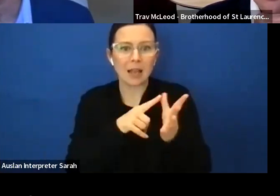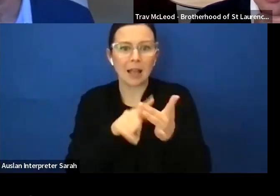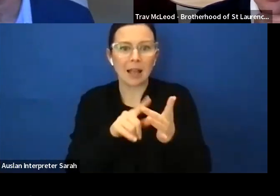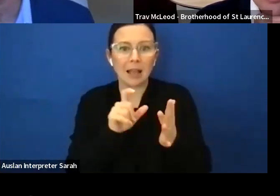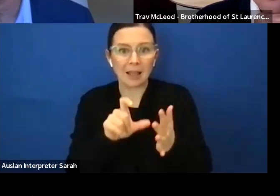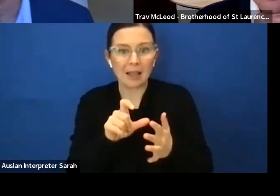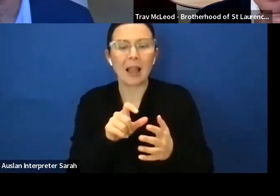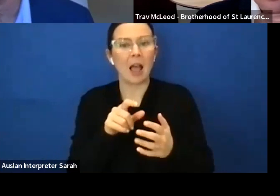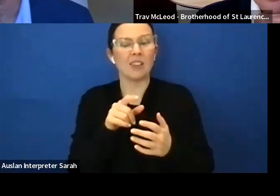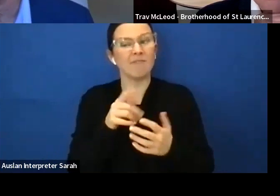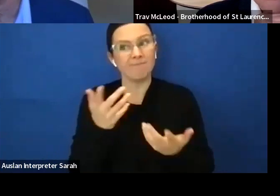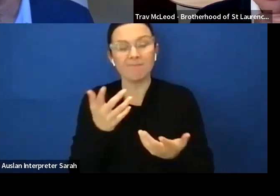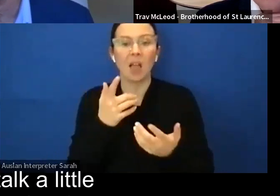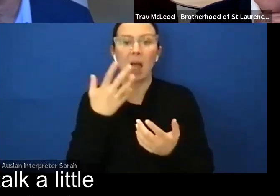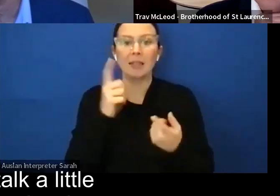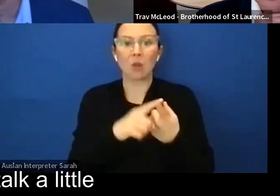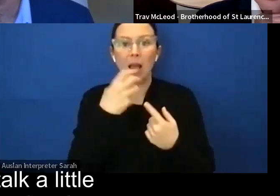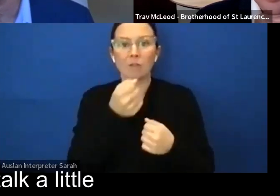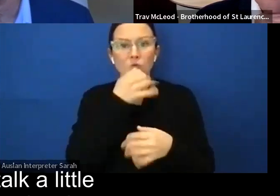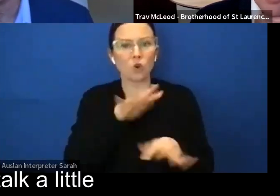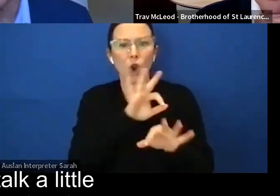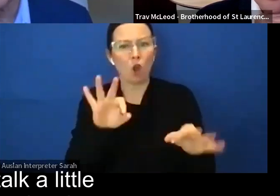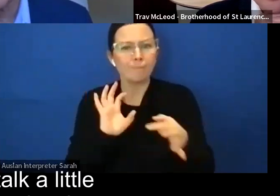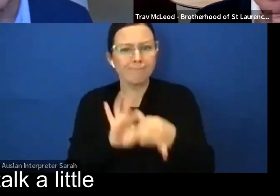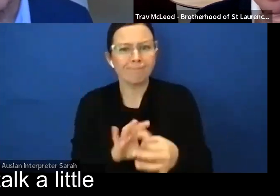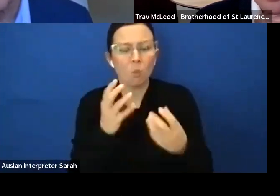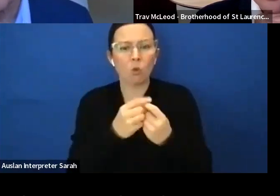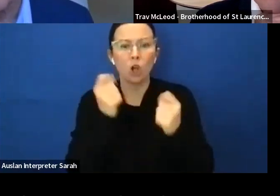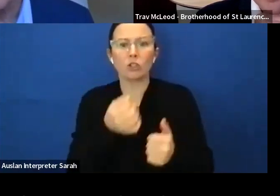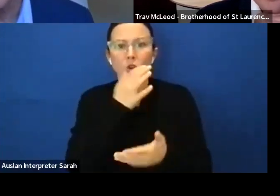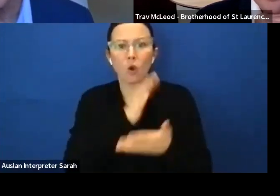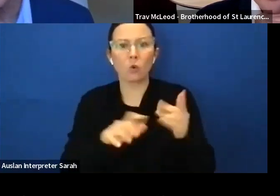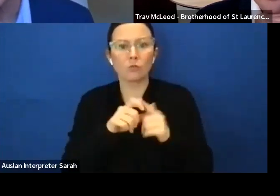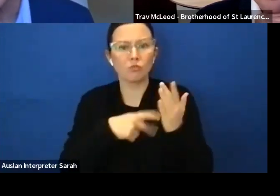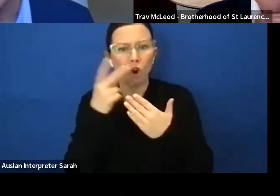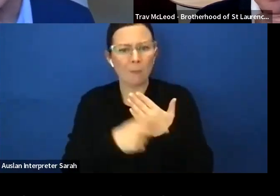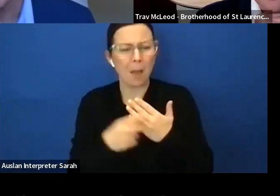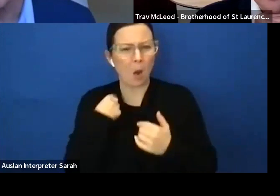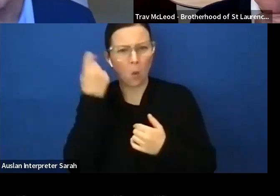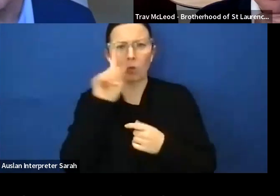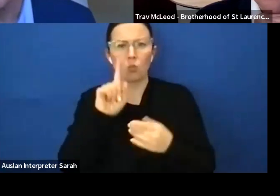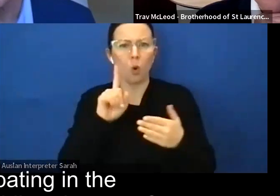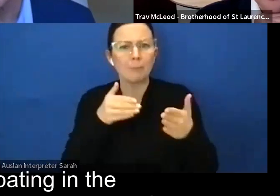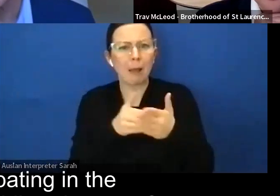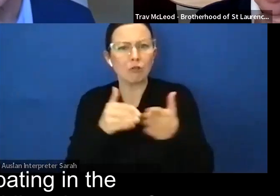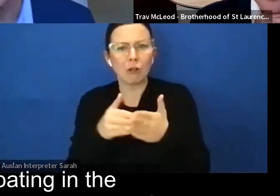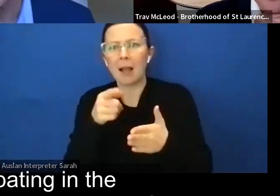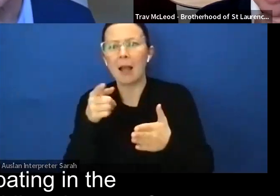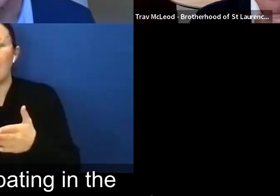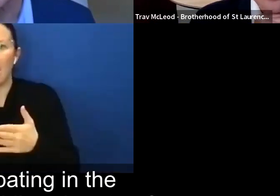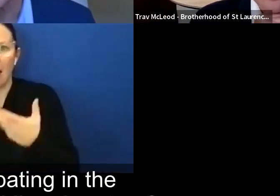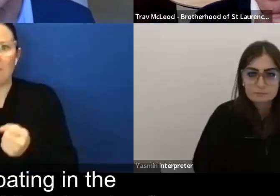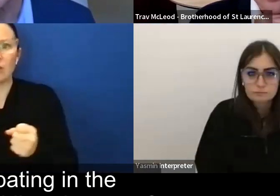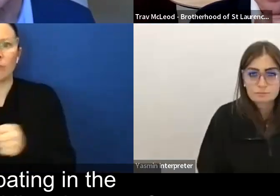early childhood programs. Can you talk a little bit about the barriers children are facing that's preventing them from participating